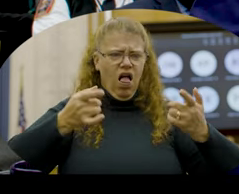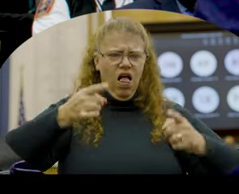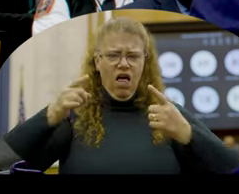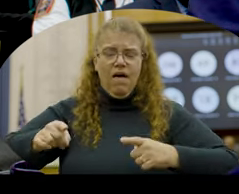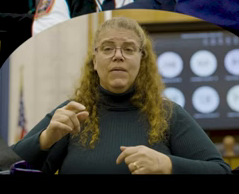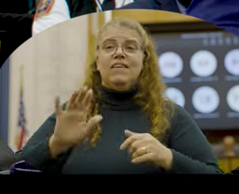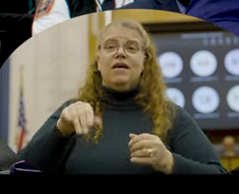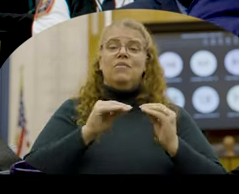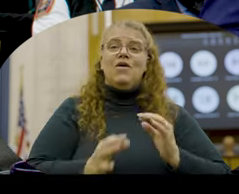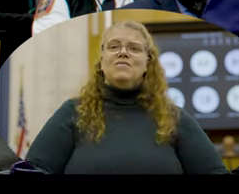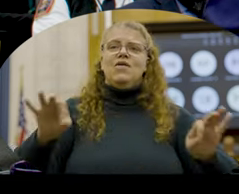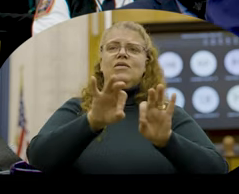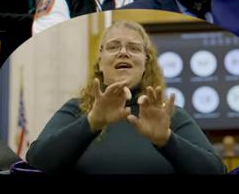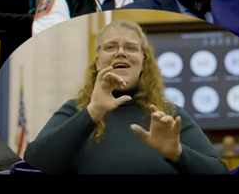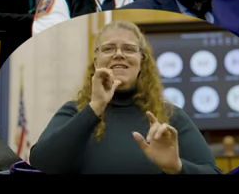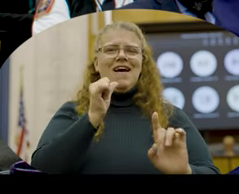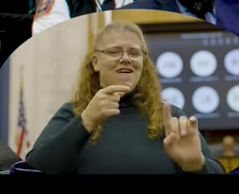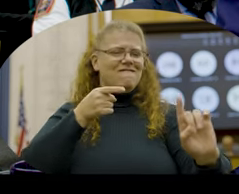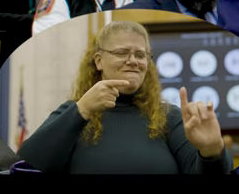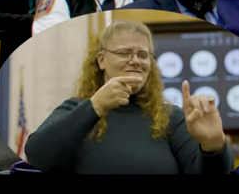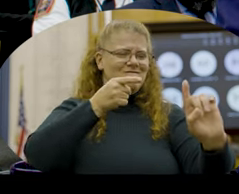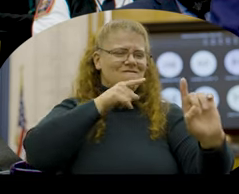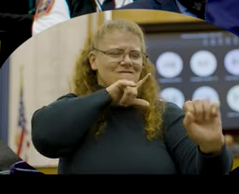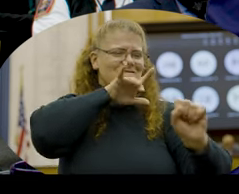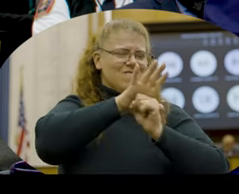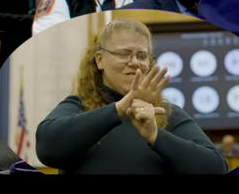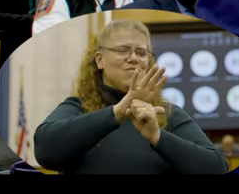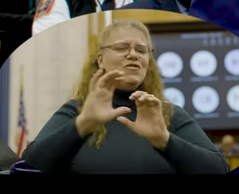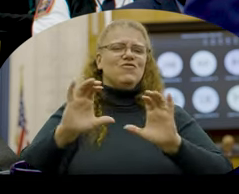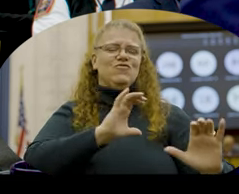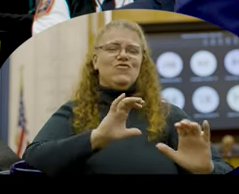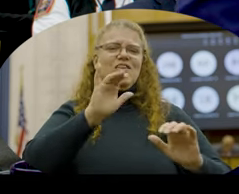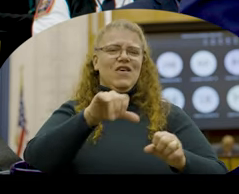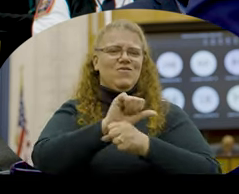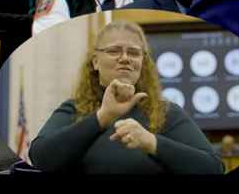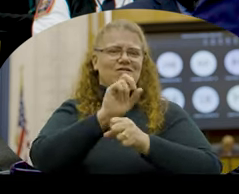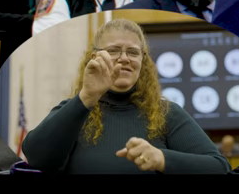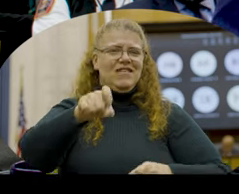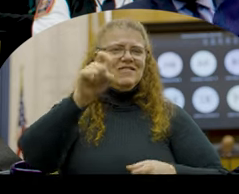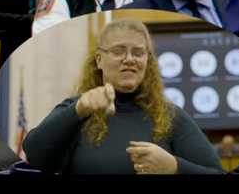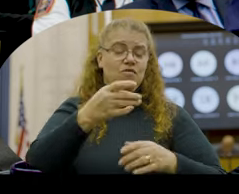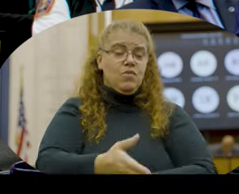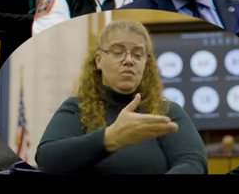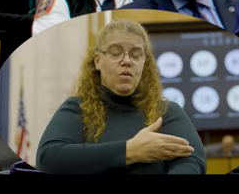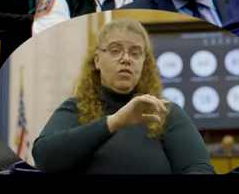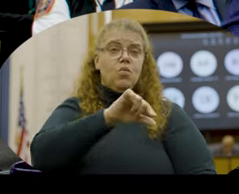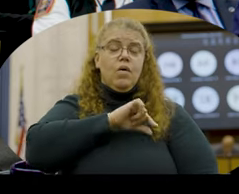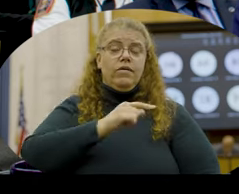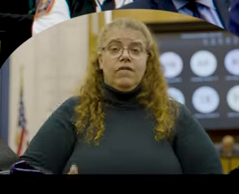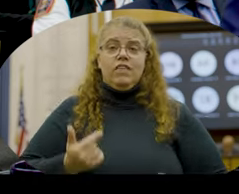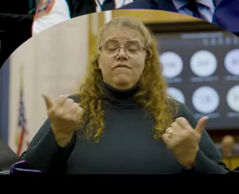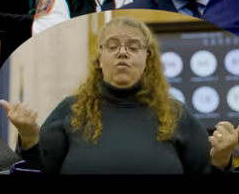it is built on our unwavering commitment to do the work necessary to improve the quality of life